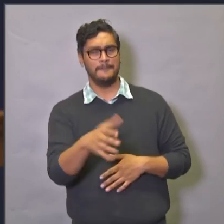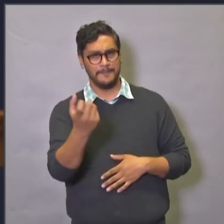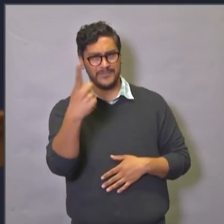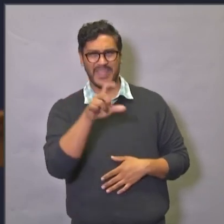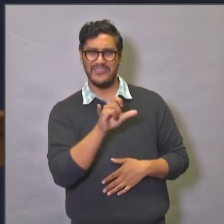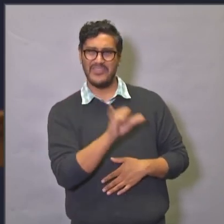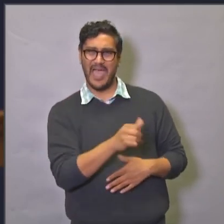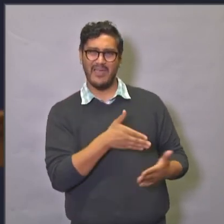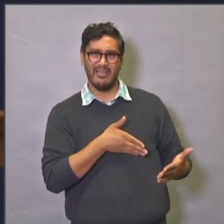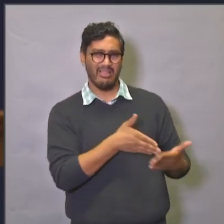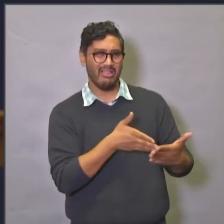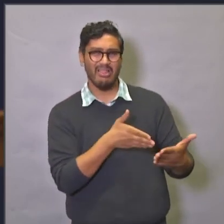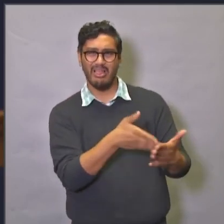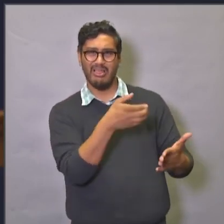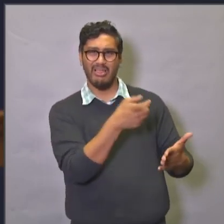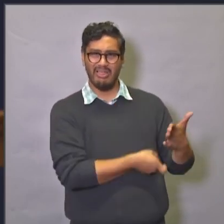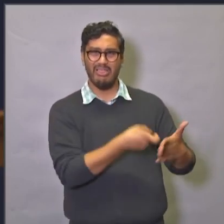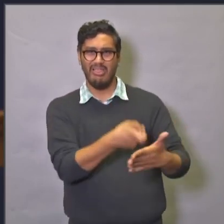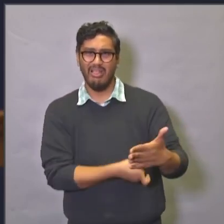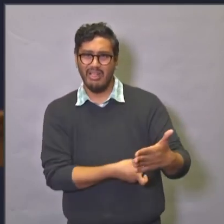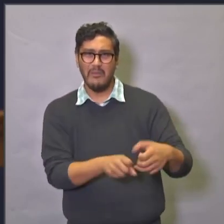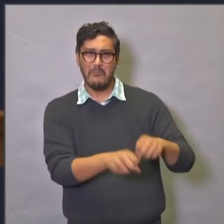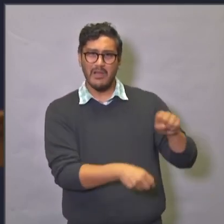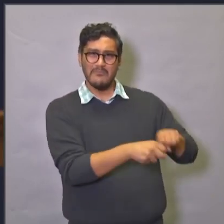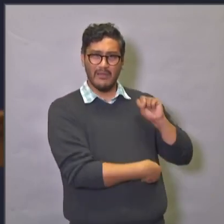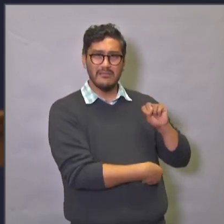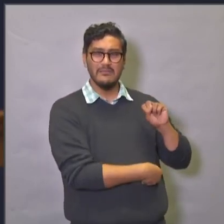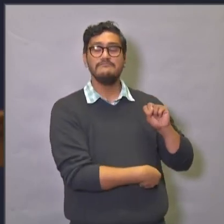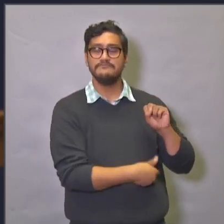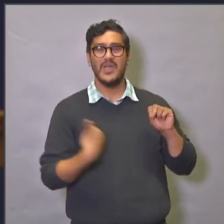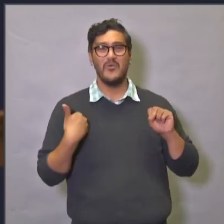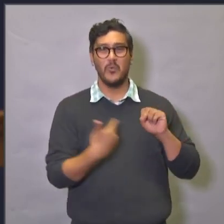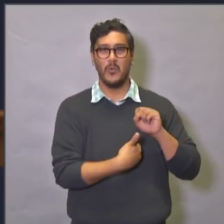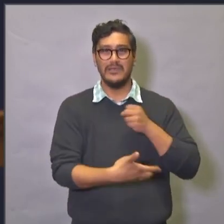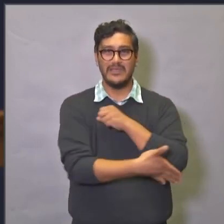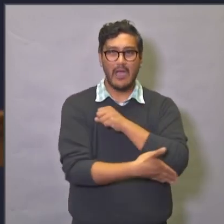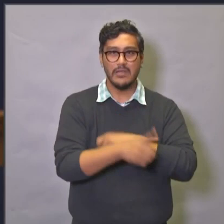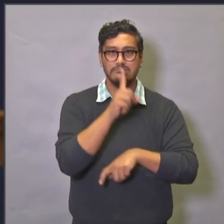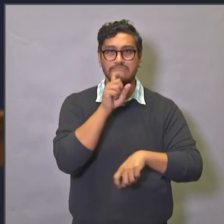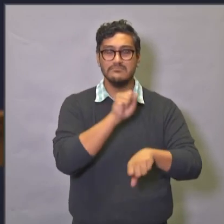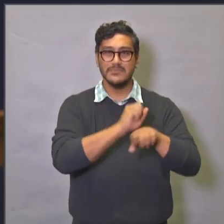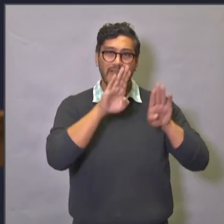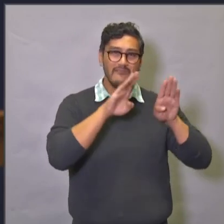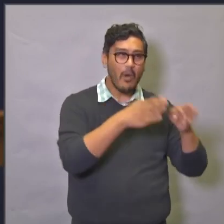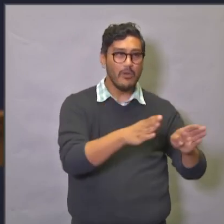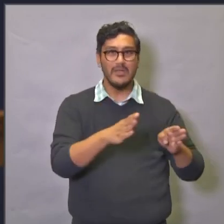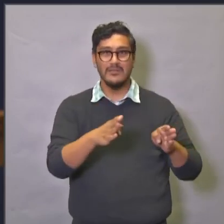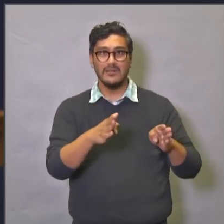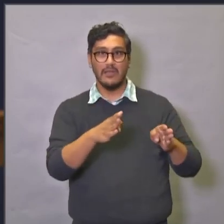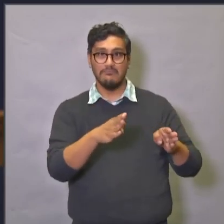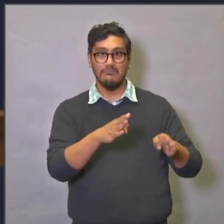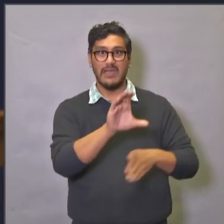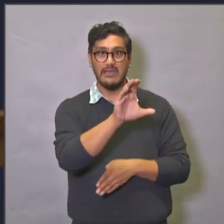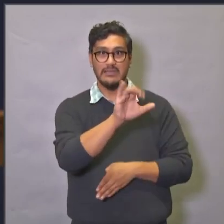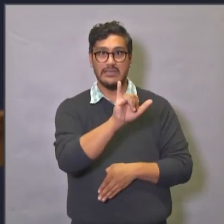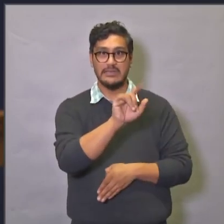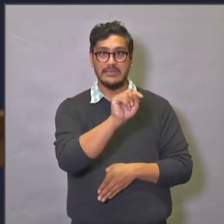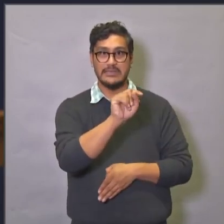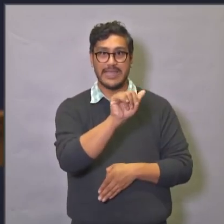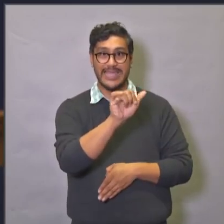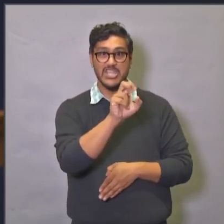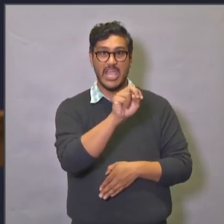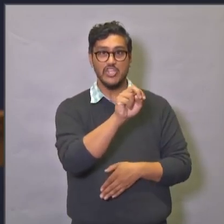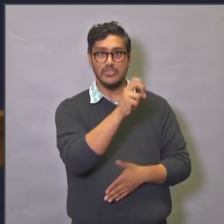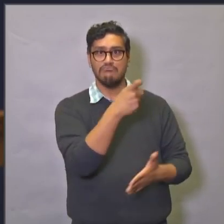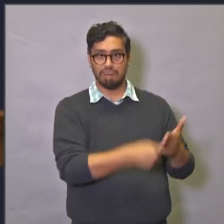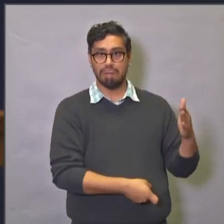the county has been very focused on issuing fines and actually citations, and even taken some to